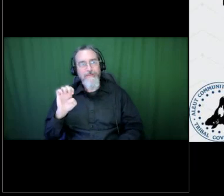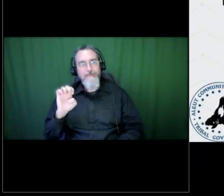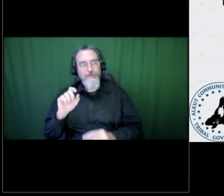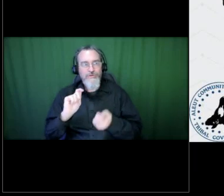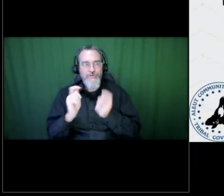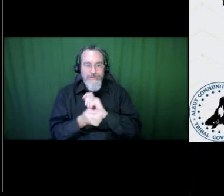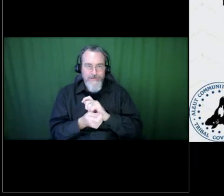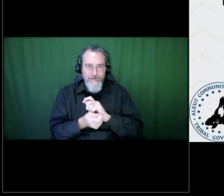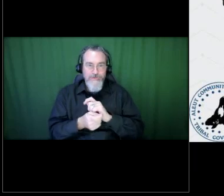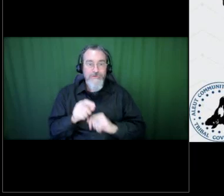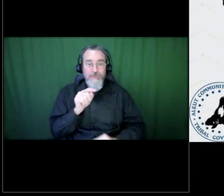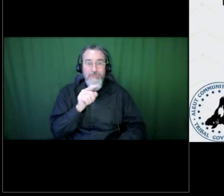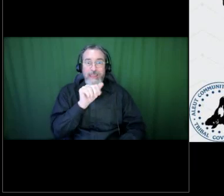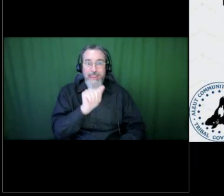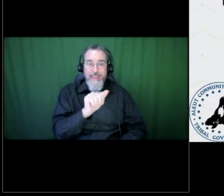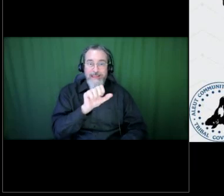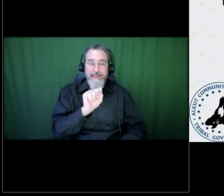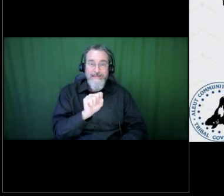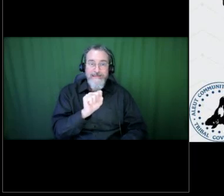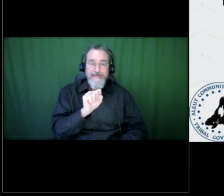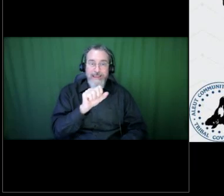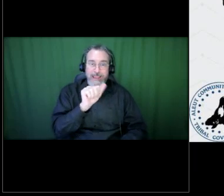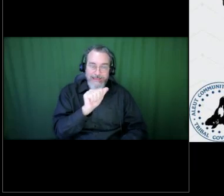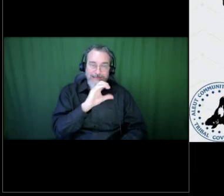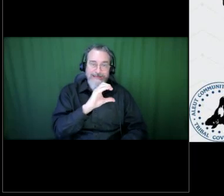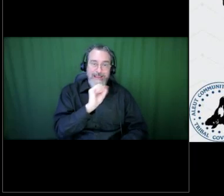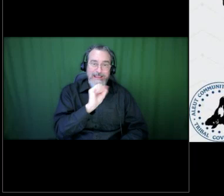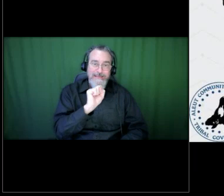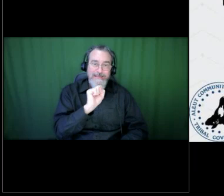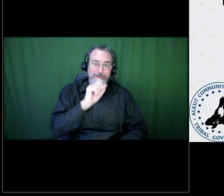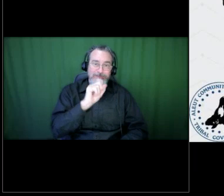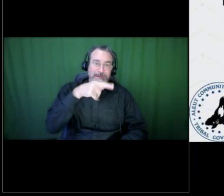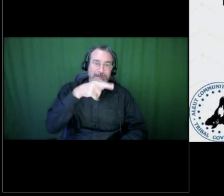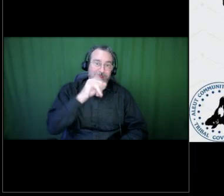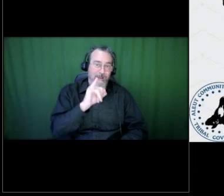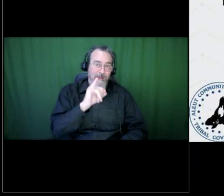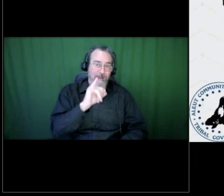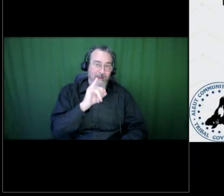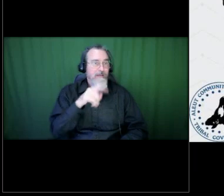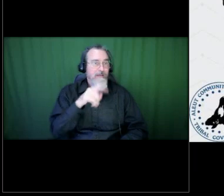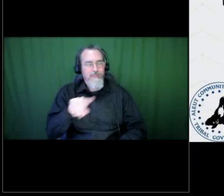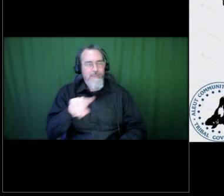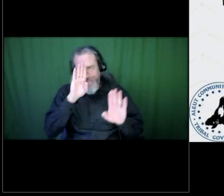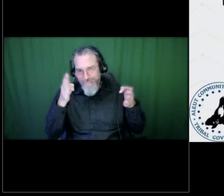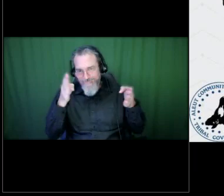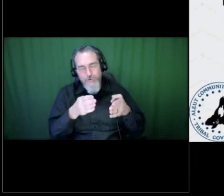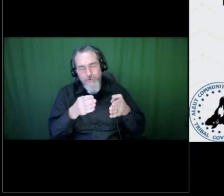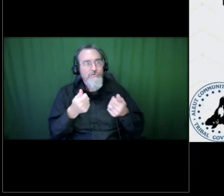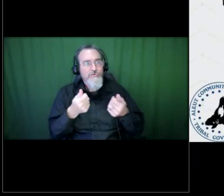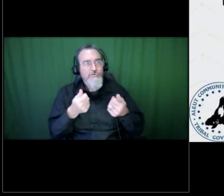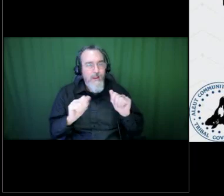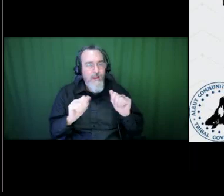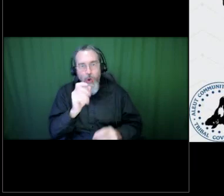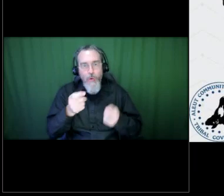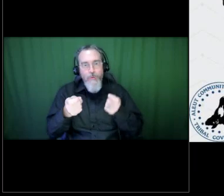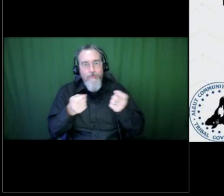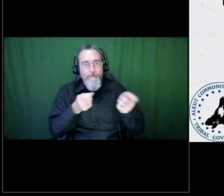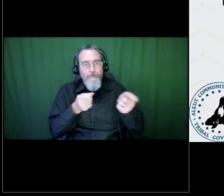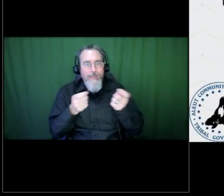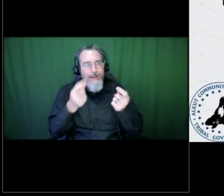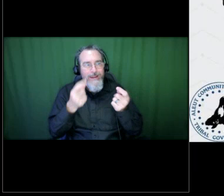role in efforts to restore and protect the health of the Bering Sea ecosystem through co-management agreements. To showcase additional